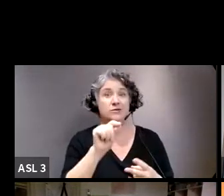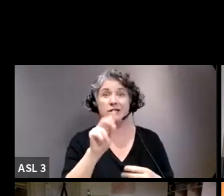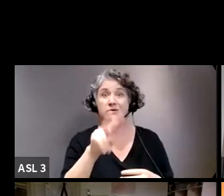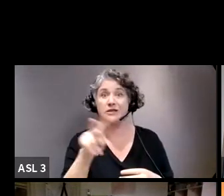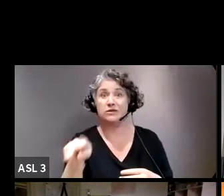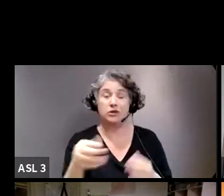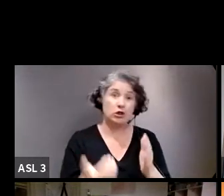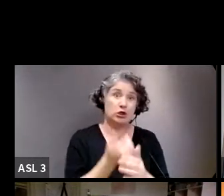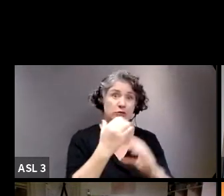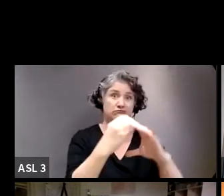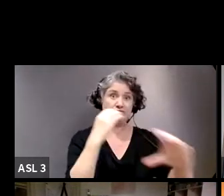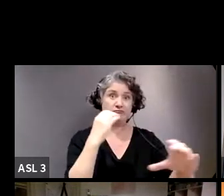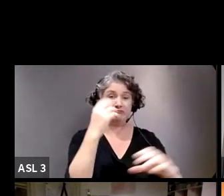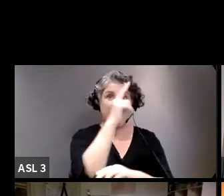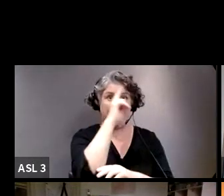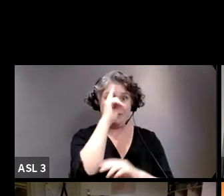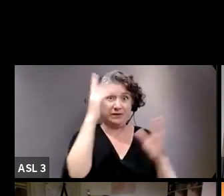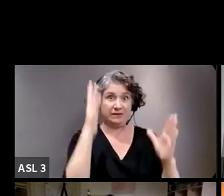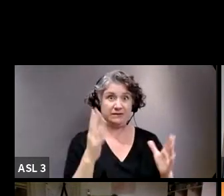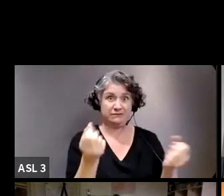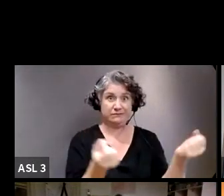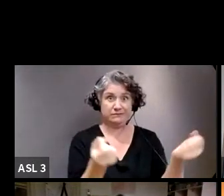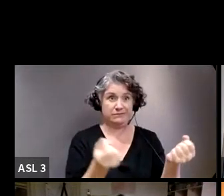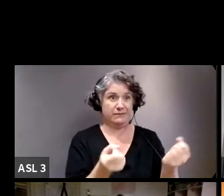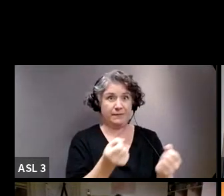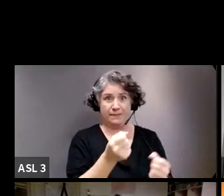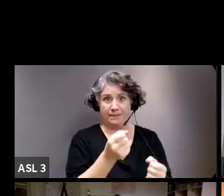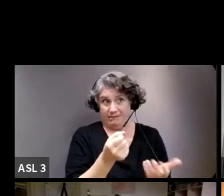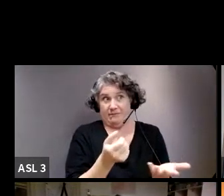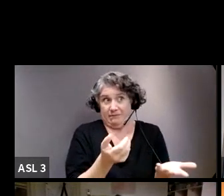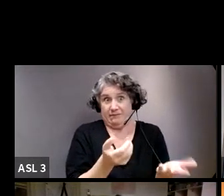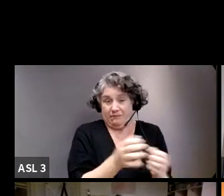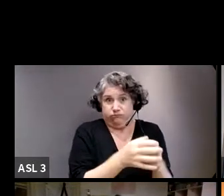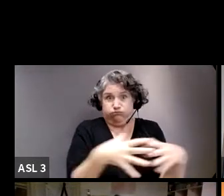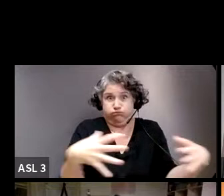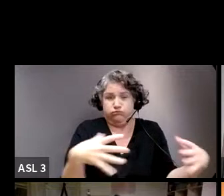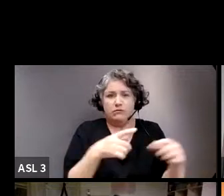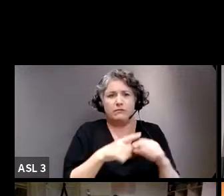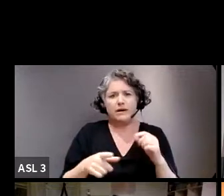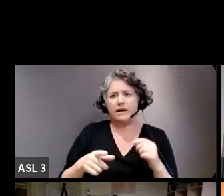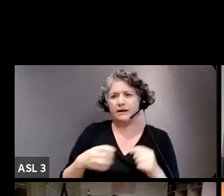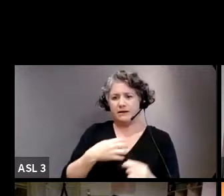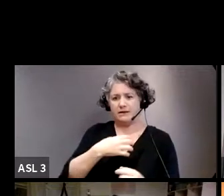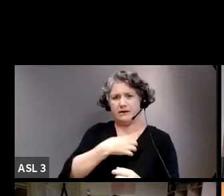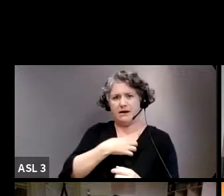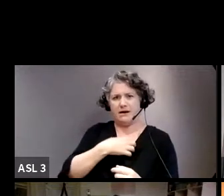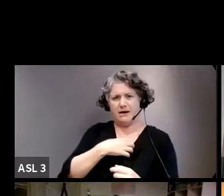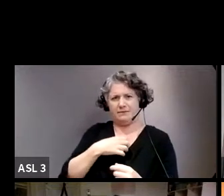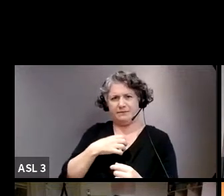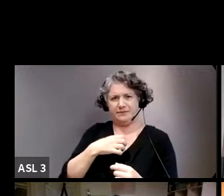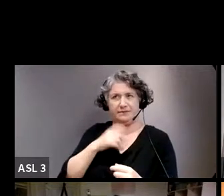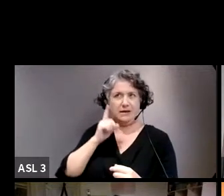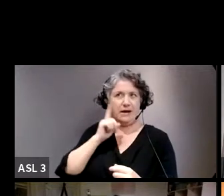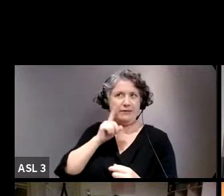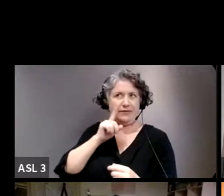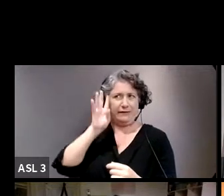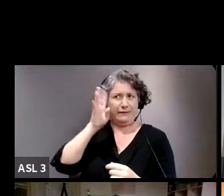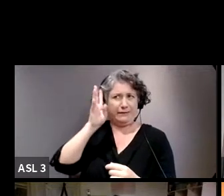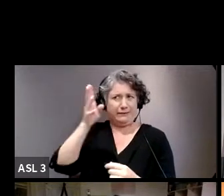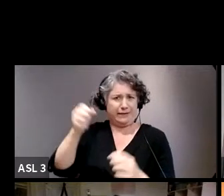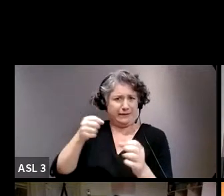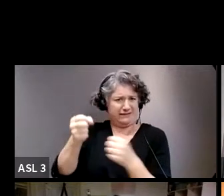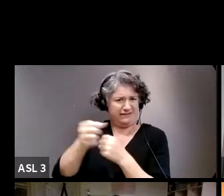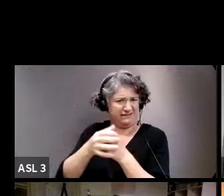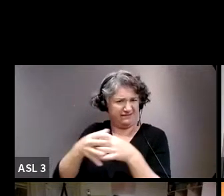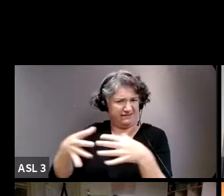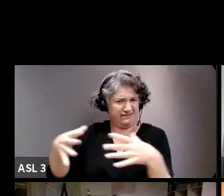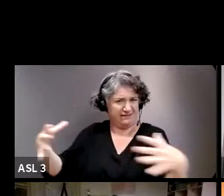but unlike the projected numbers of the hypothetical cops that you need for a growing population based on no evidence as to how